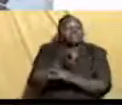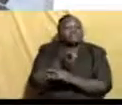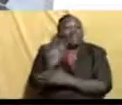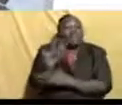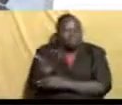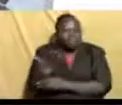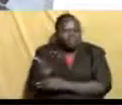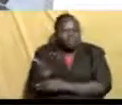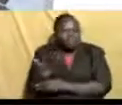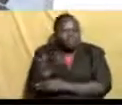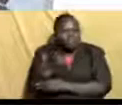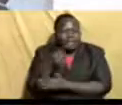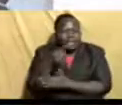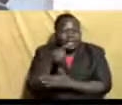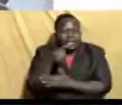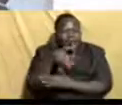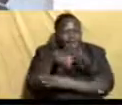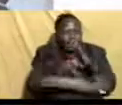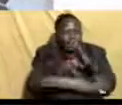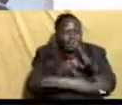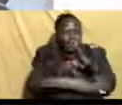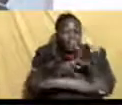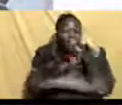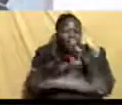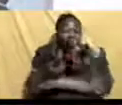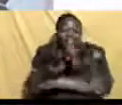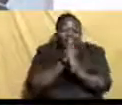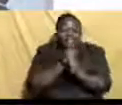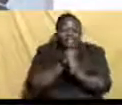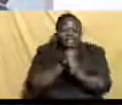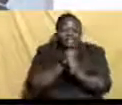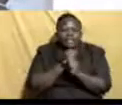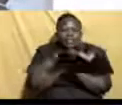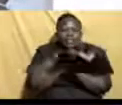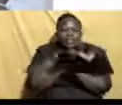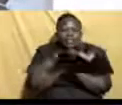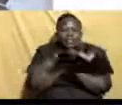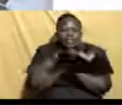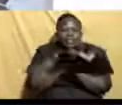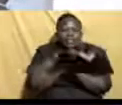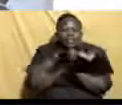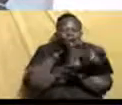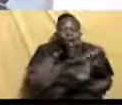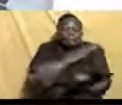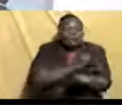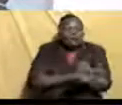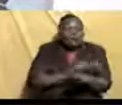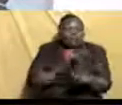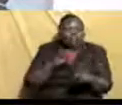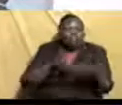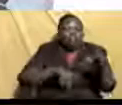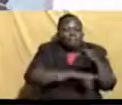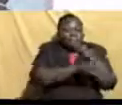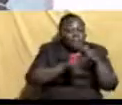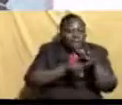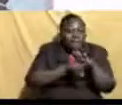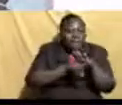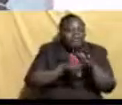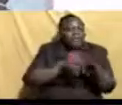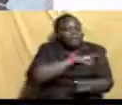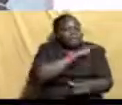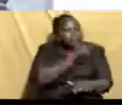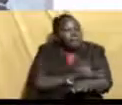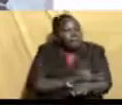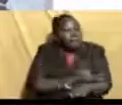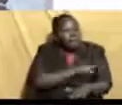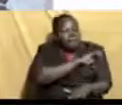in the constitution making context, the sovereign is really regarded as a sovereign and is called the primary constituent power. That is the power to